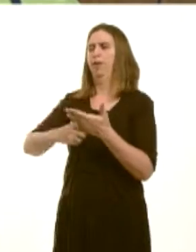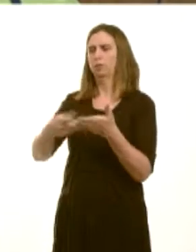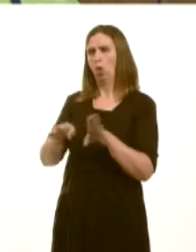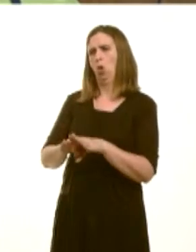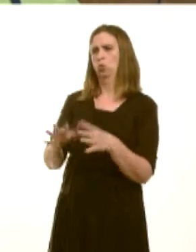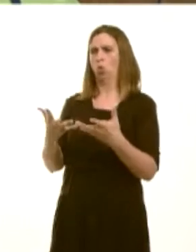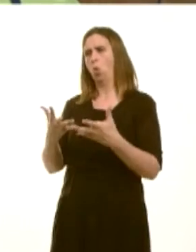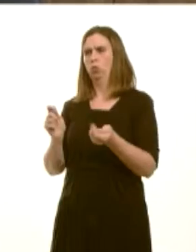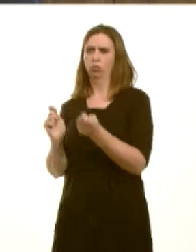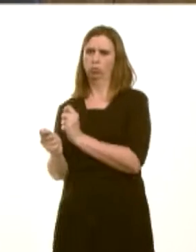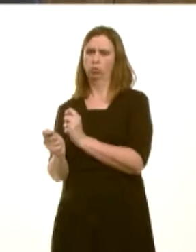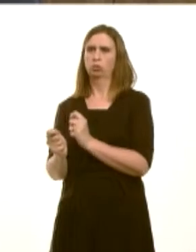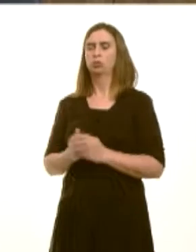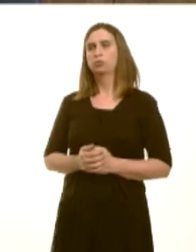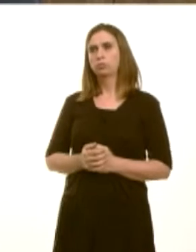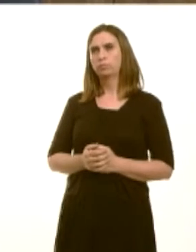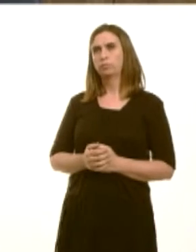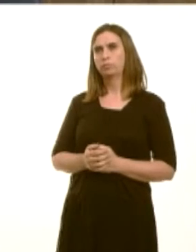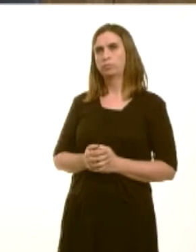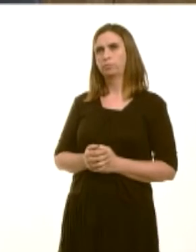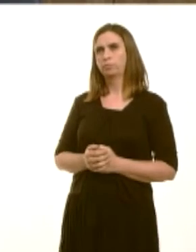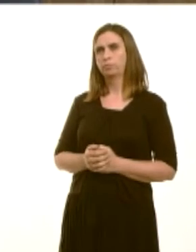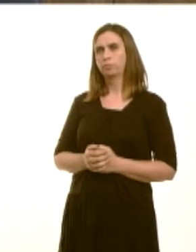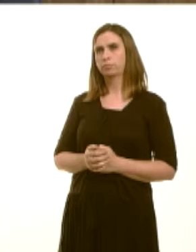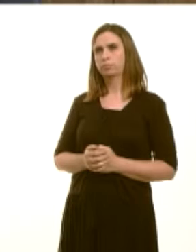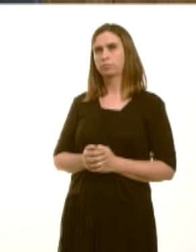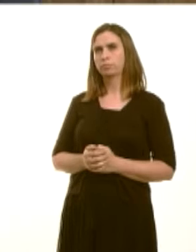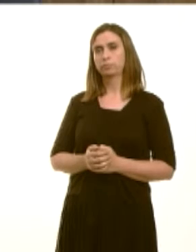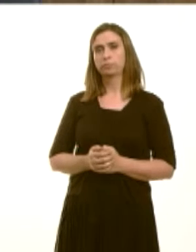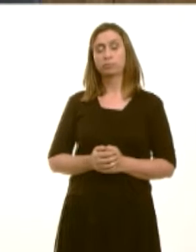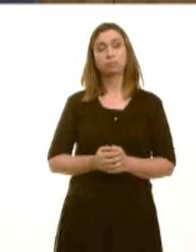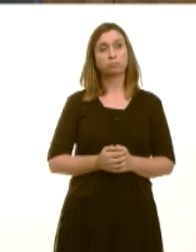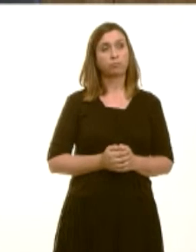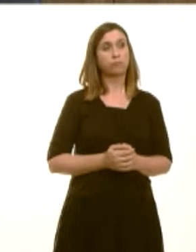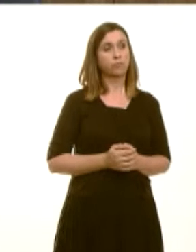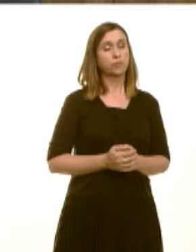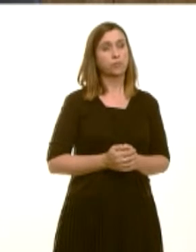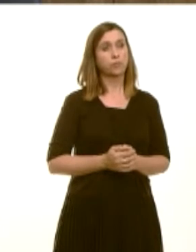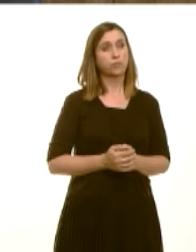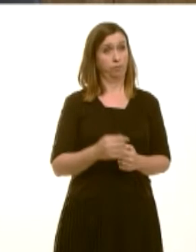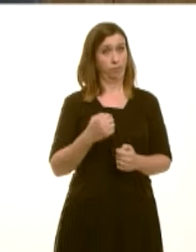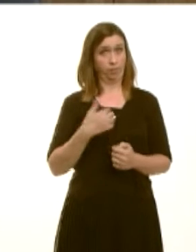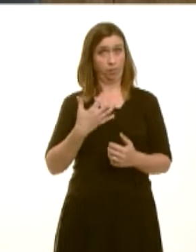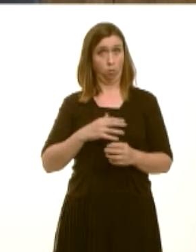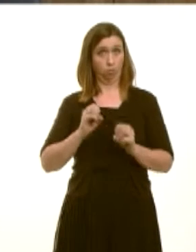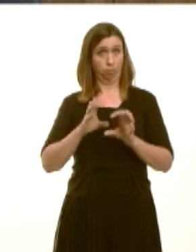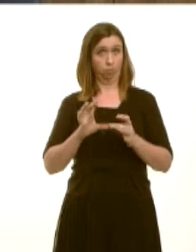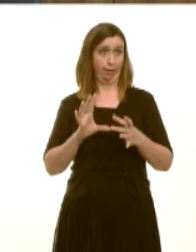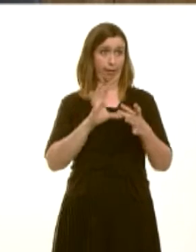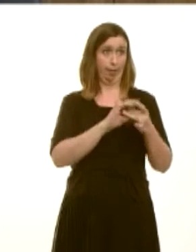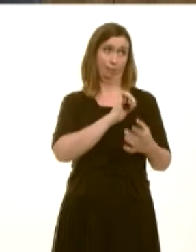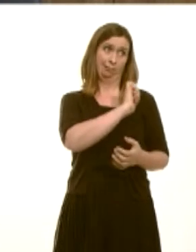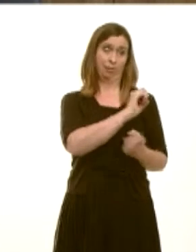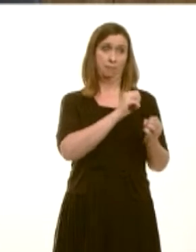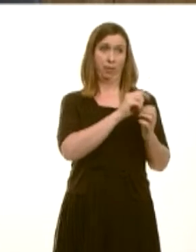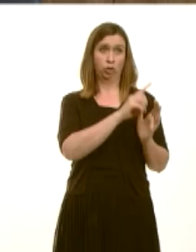Thomas. Thank you, Presiding Officer. And following on from that response to Bethan Jenkins, First Minister, many of us